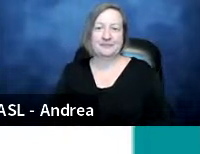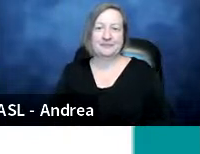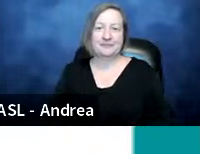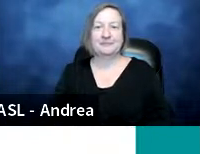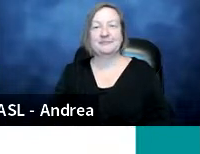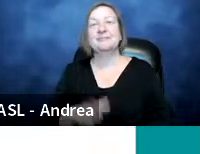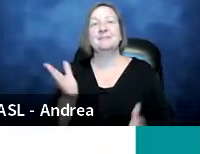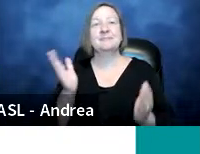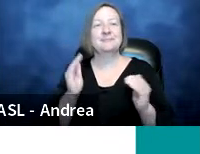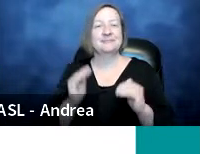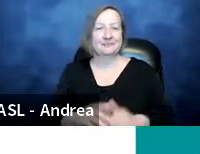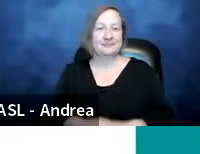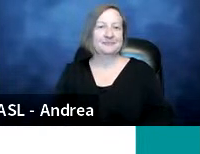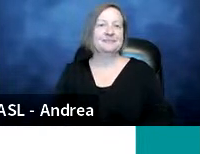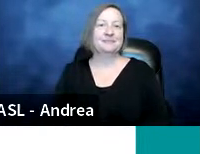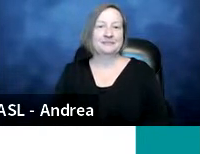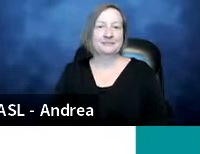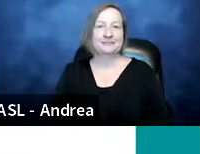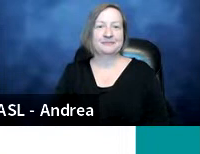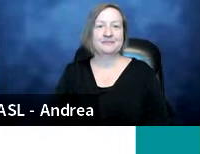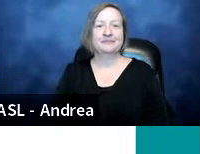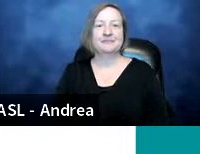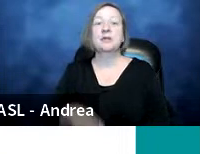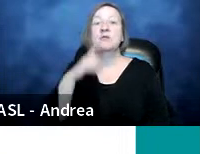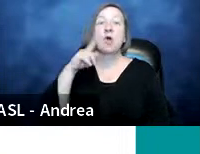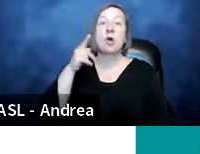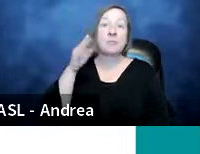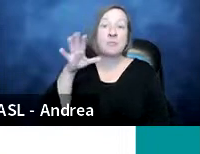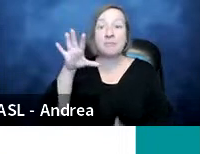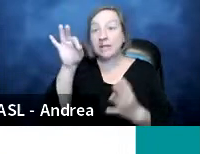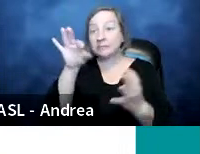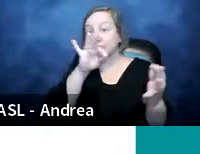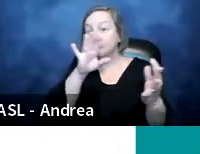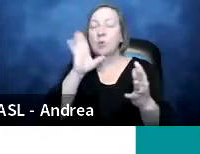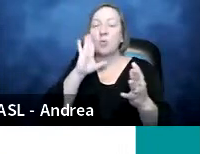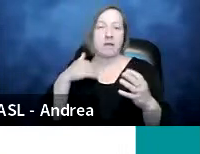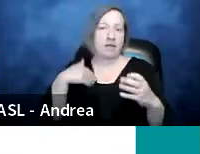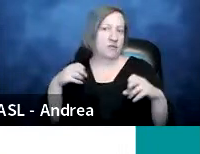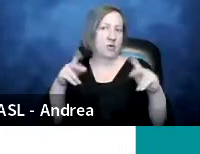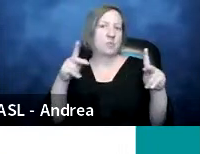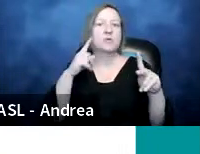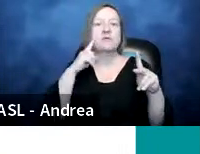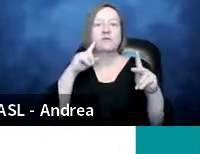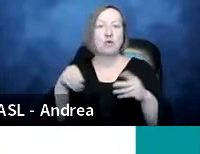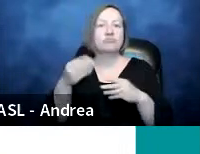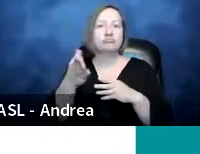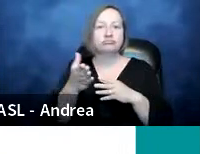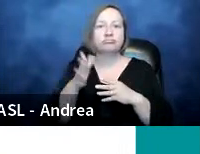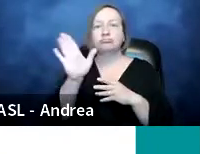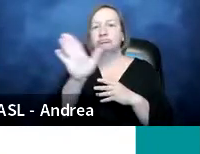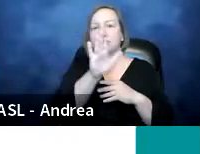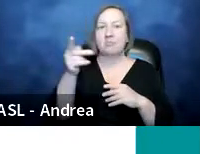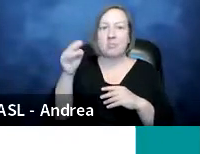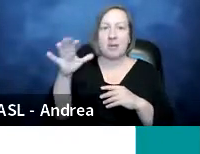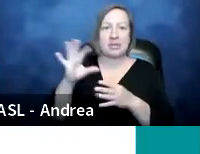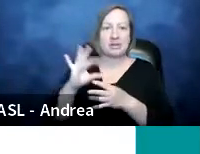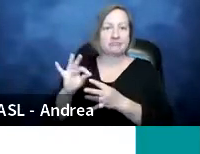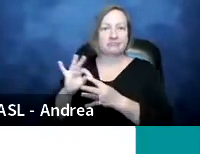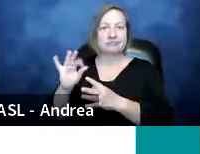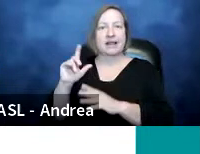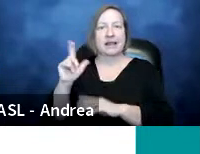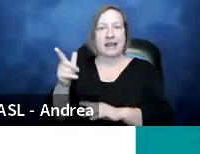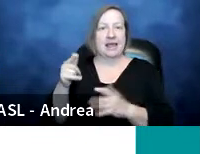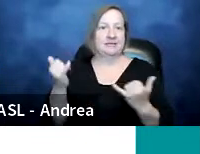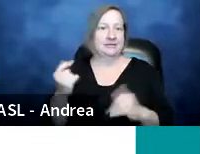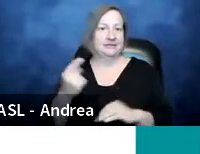Next slide. So for public input, there will be an opportunity to provide brief public input later in the meeting